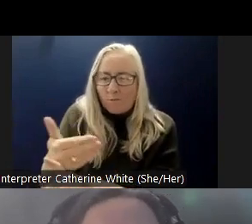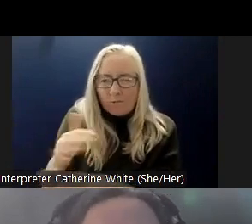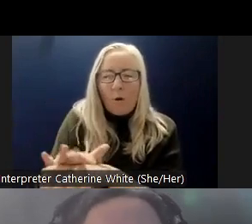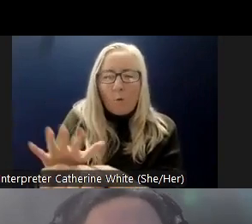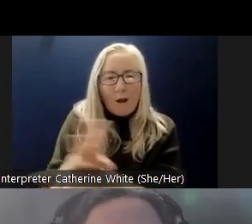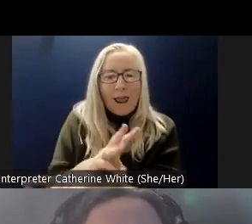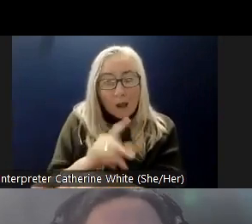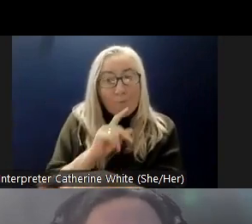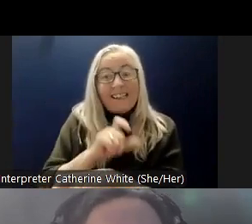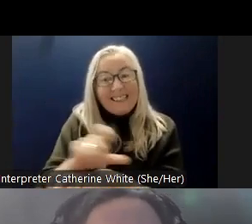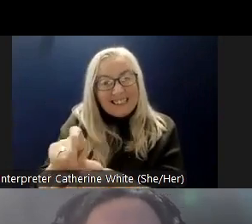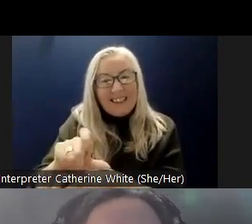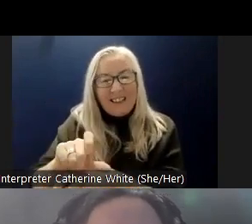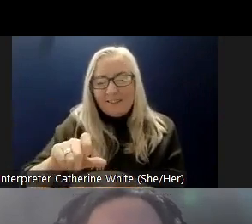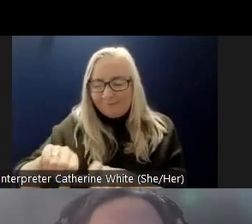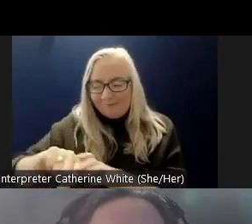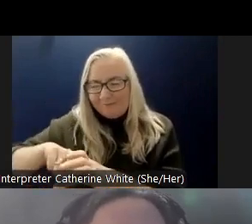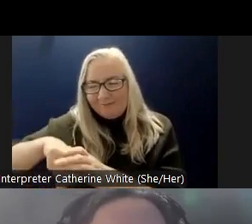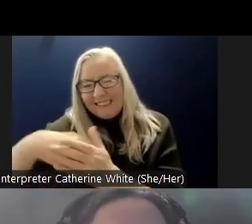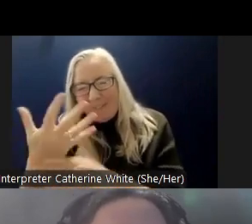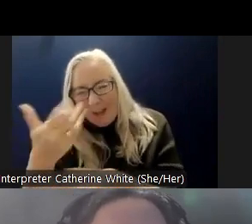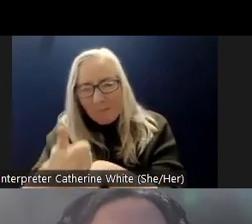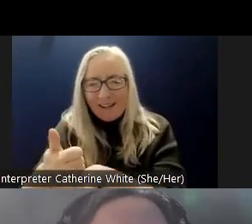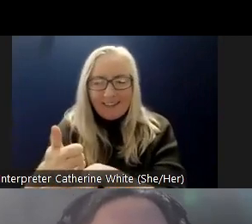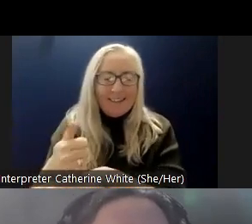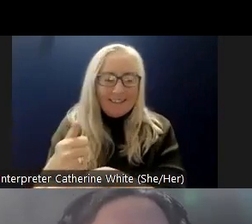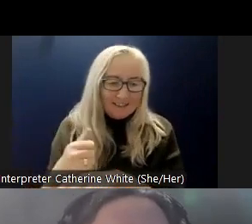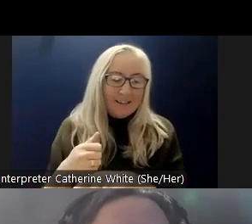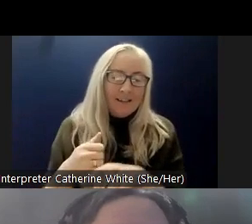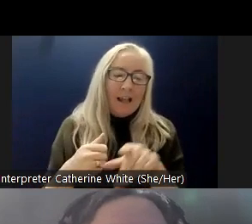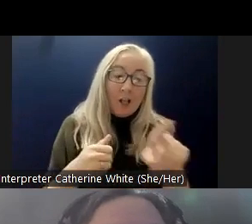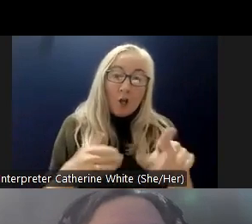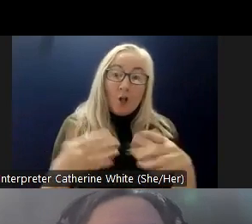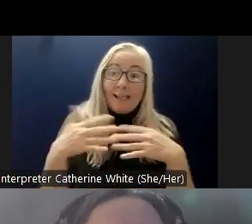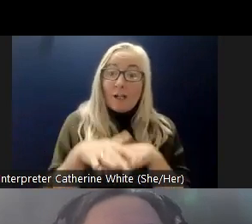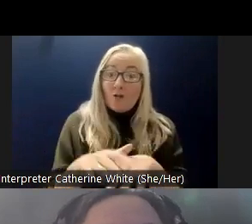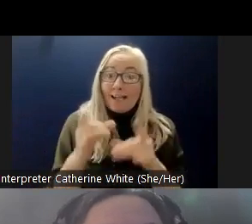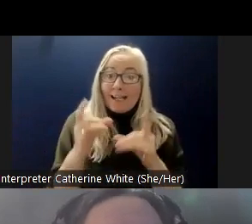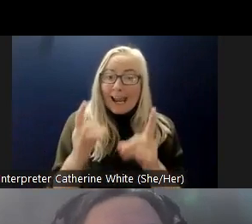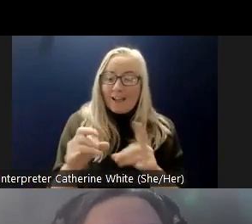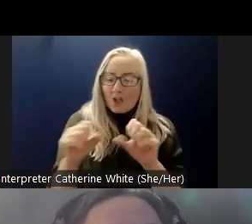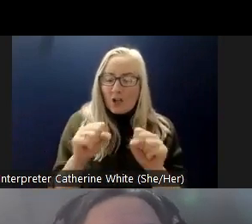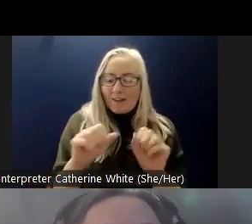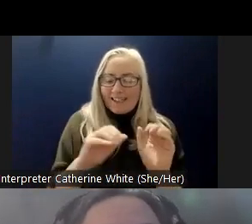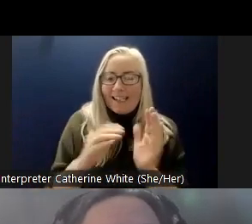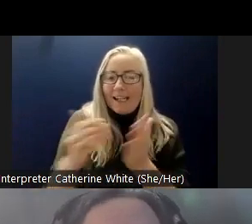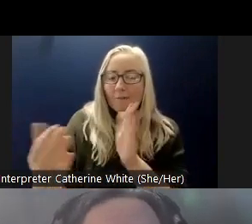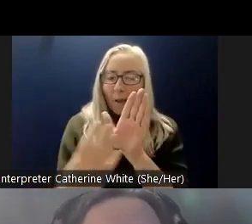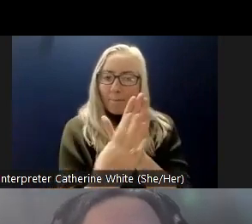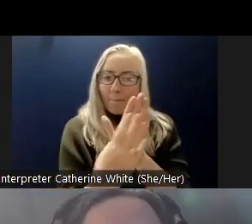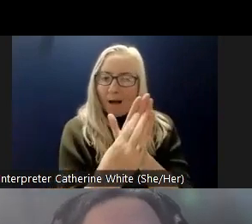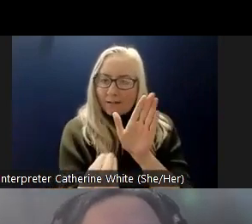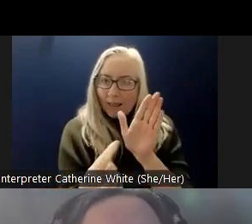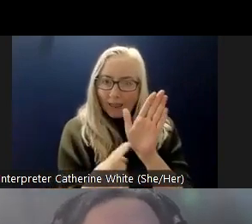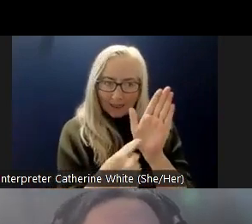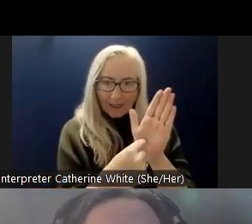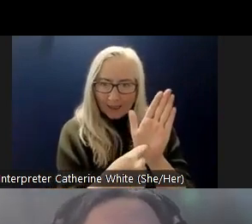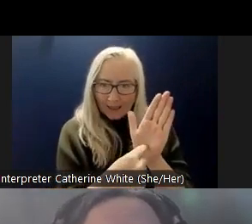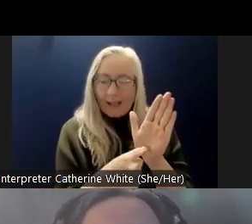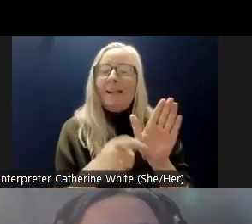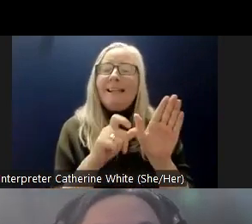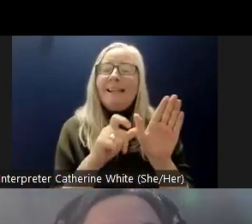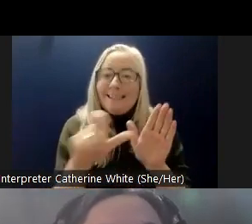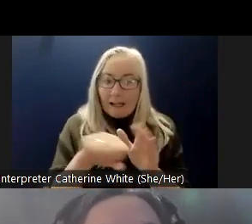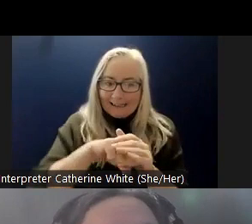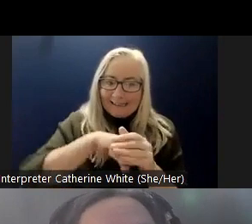in development really. And I should say the integrated service delivery model is still in development.